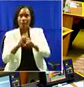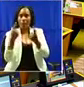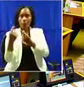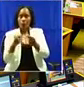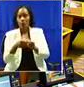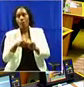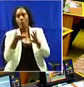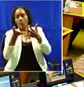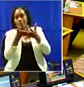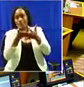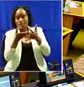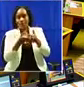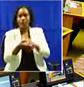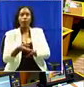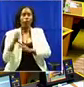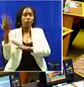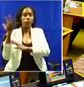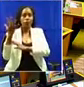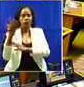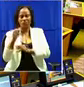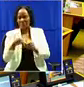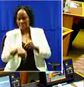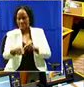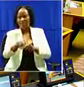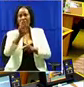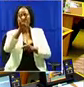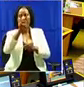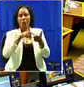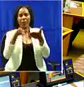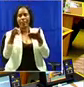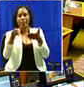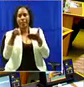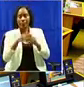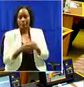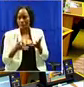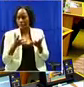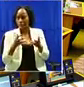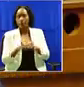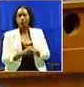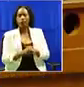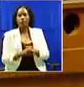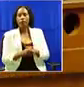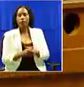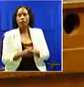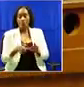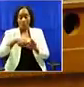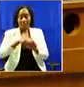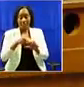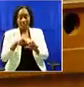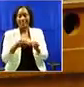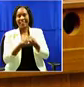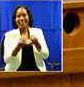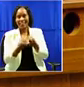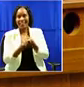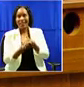statement in 2 weeks or so. Among other things, this framework will provide